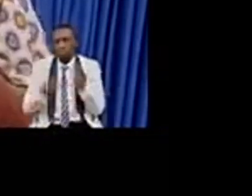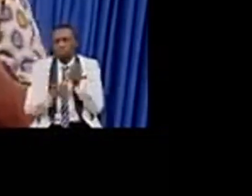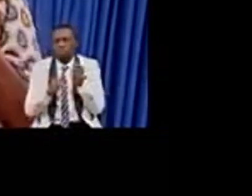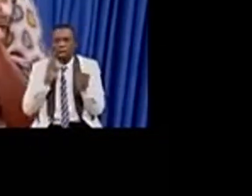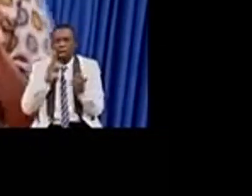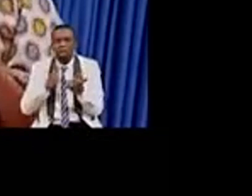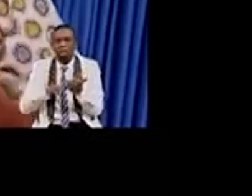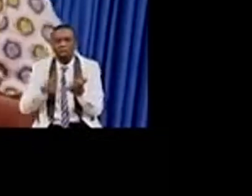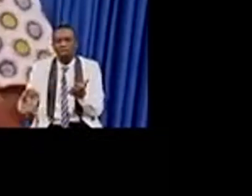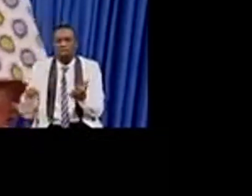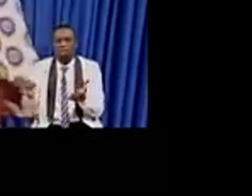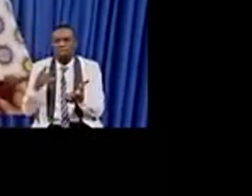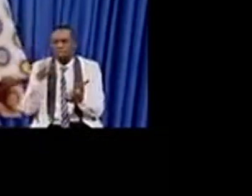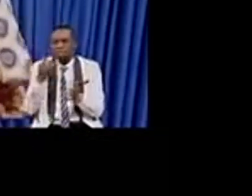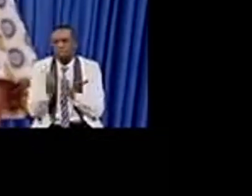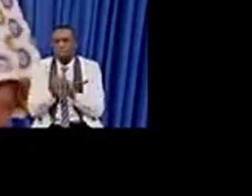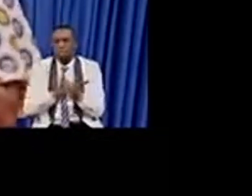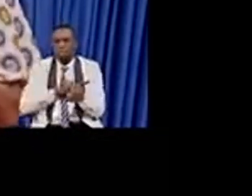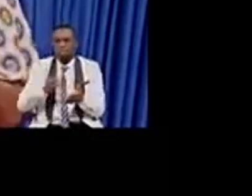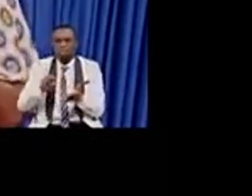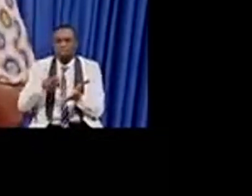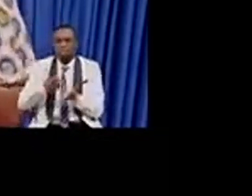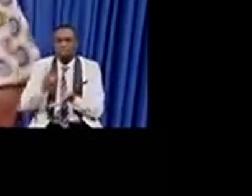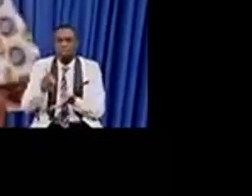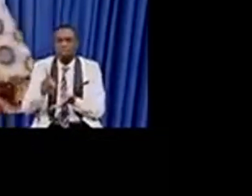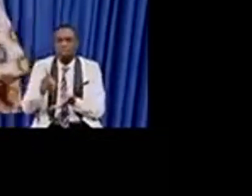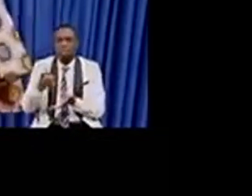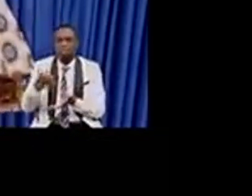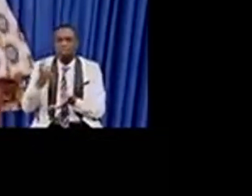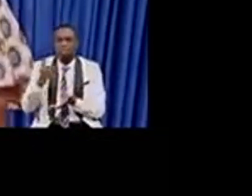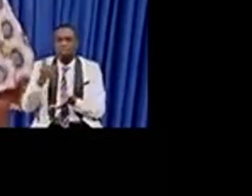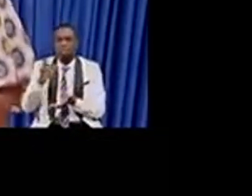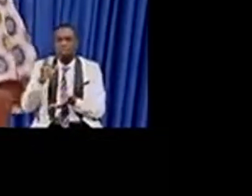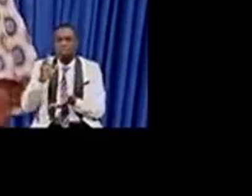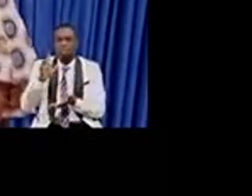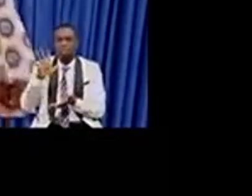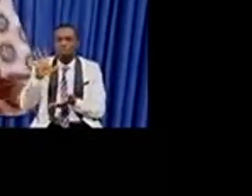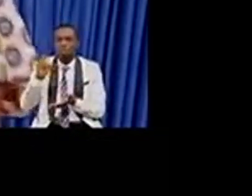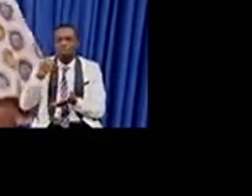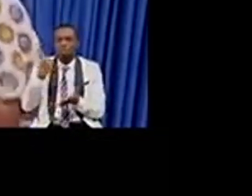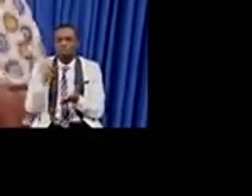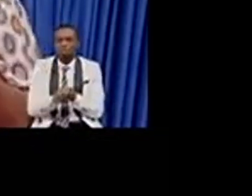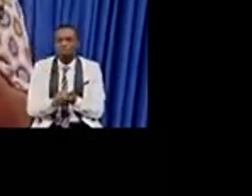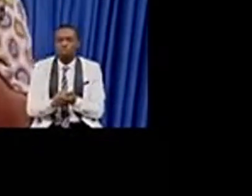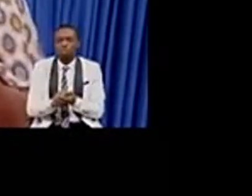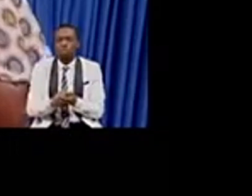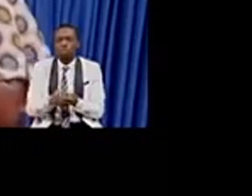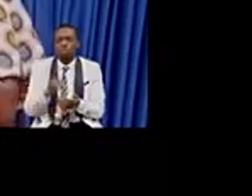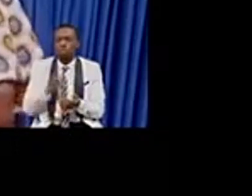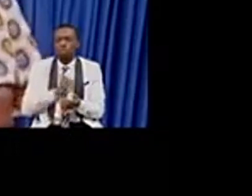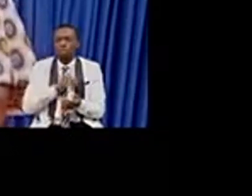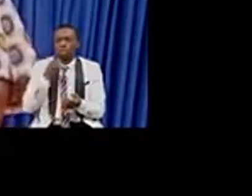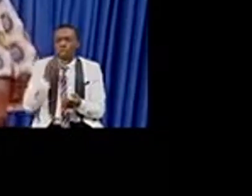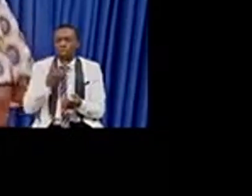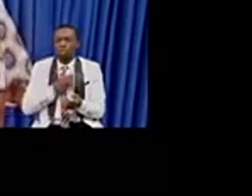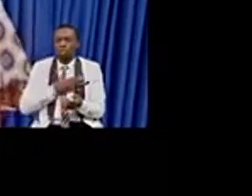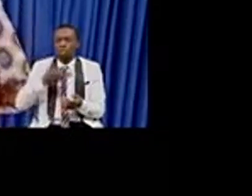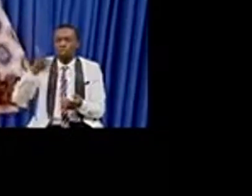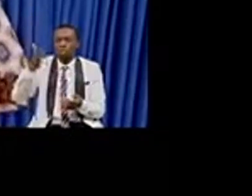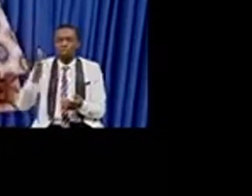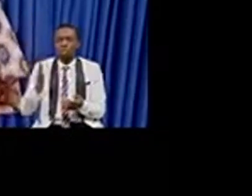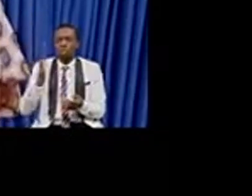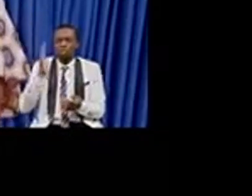pay 150,000 before the result could be released. I said never. My glory will go to God, not to